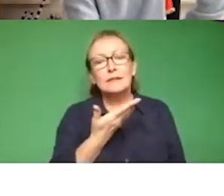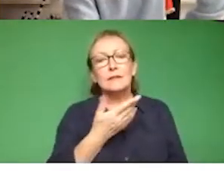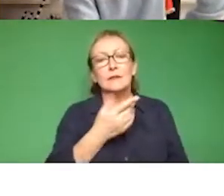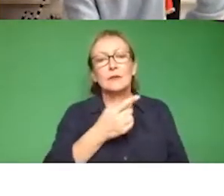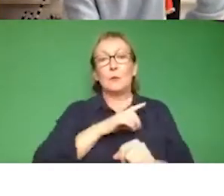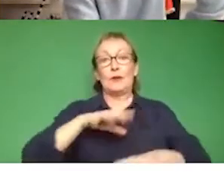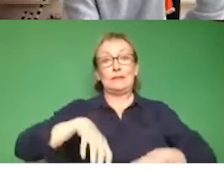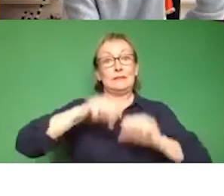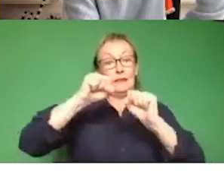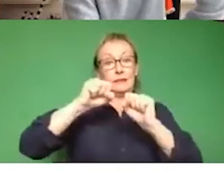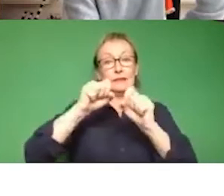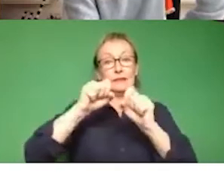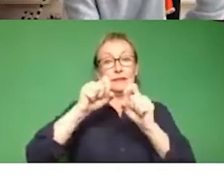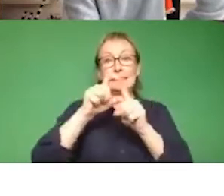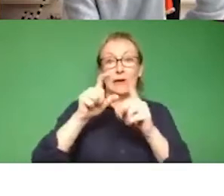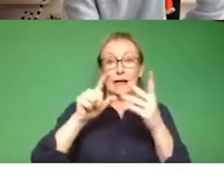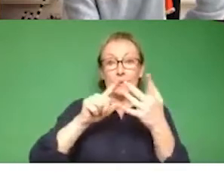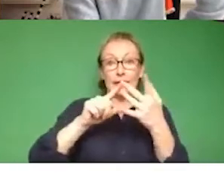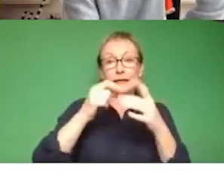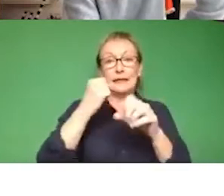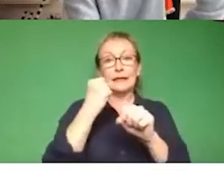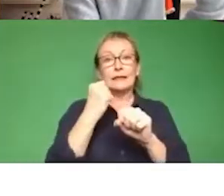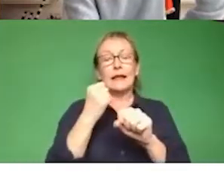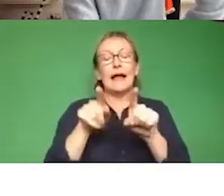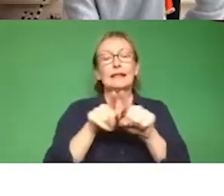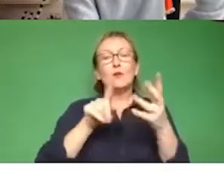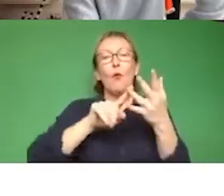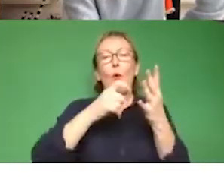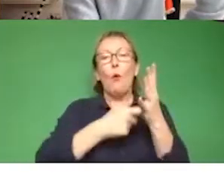Fetiche with Aurélie, was that we could